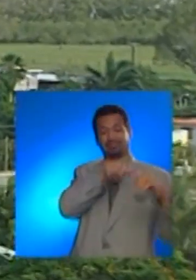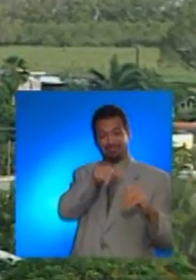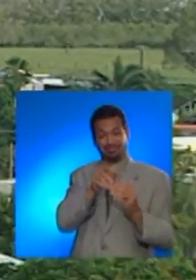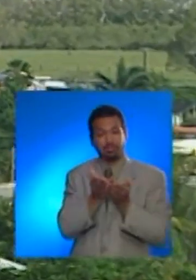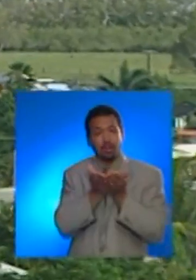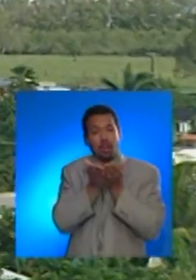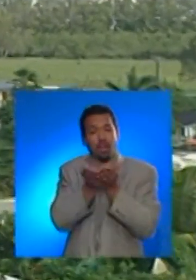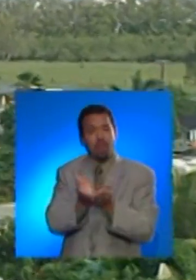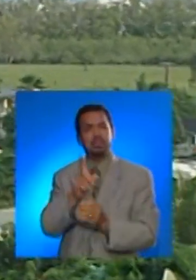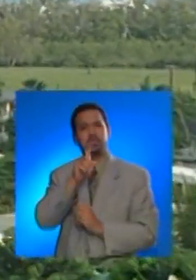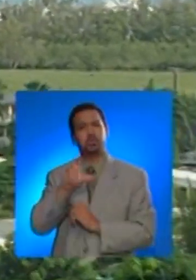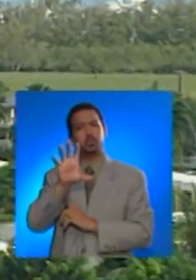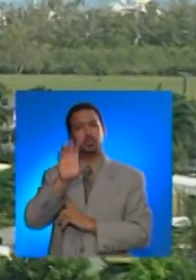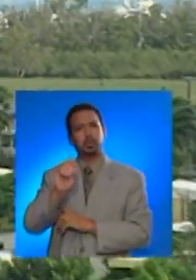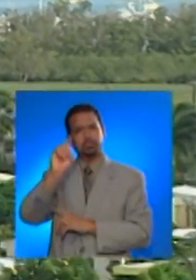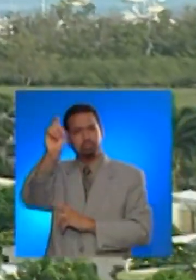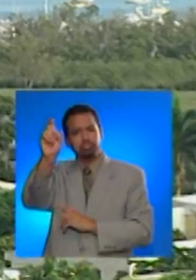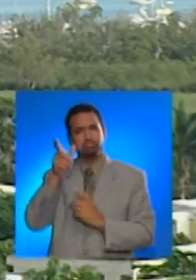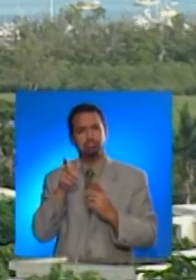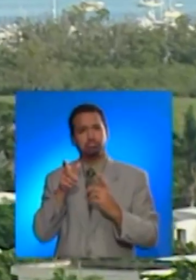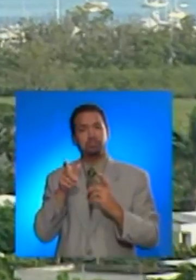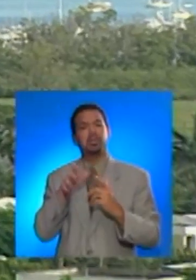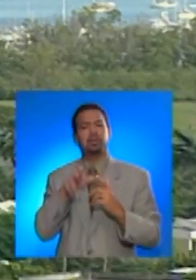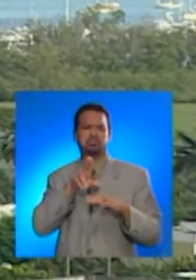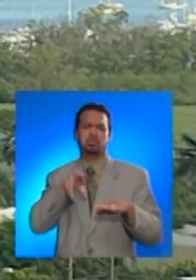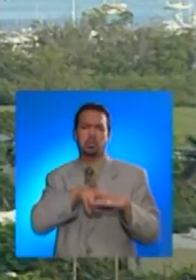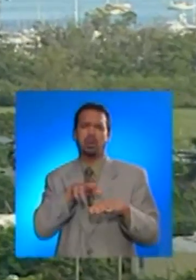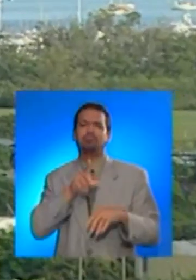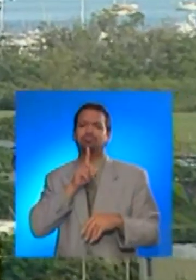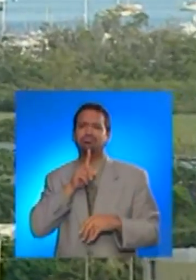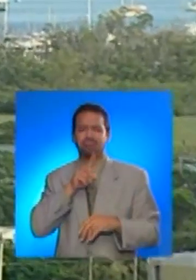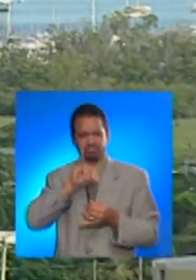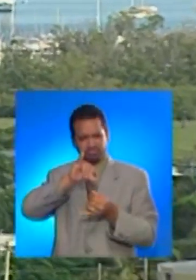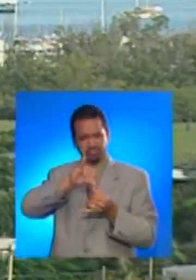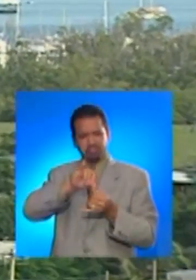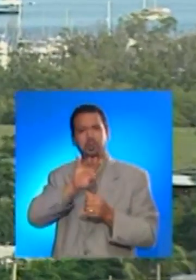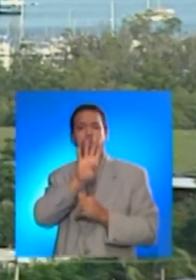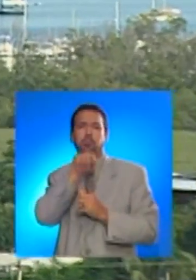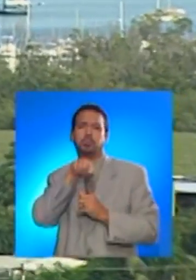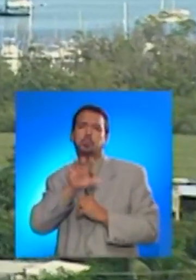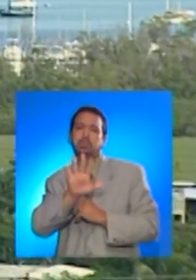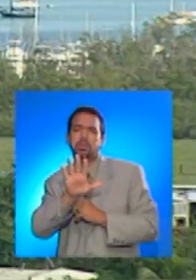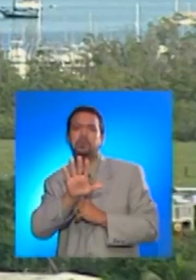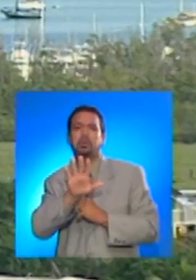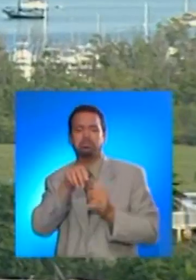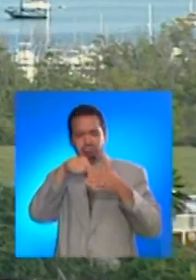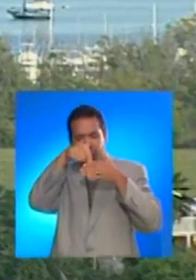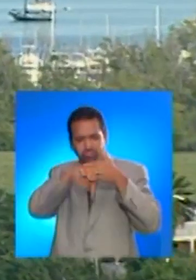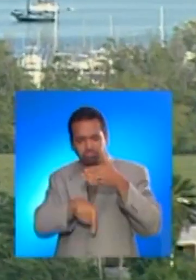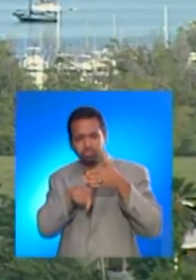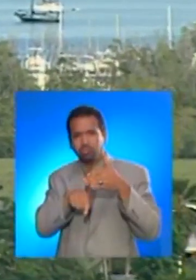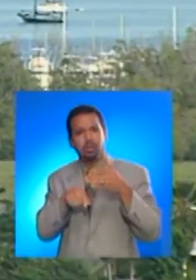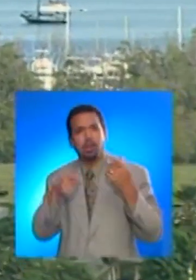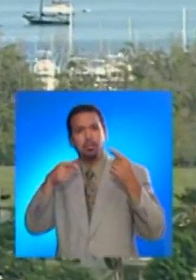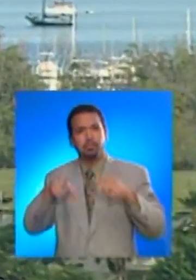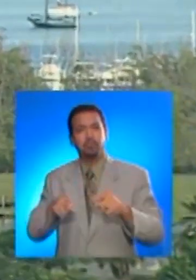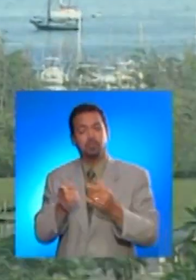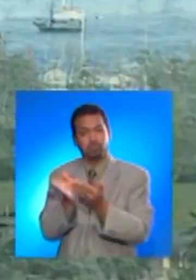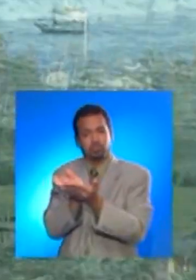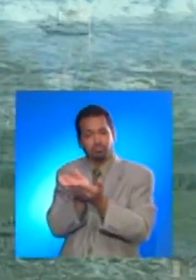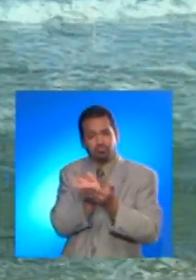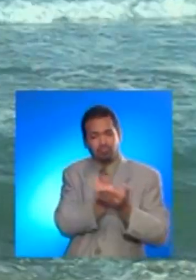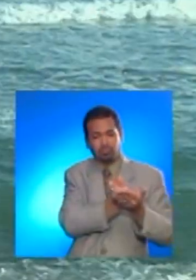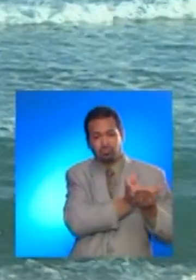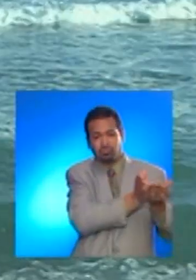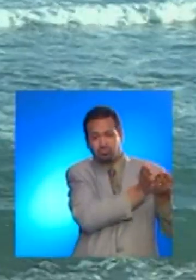A small boat that was anchored 150 feet off the coastline in 4.5-foot deep water rested on the ocean floor for a few